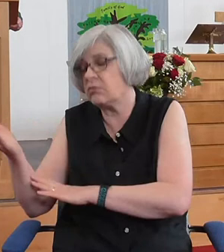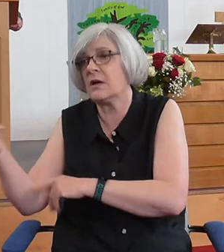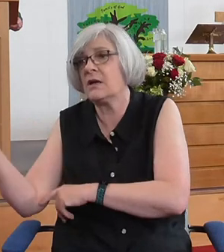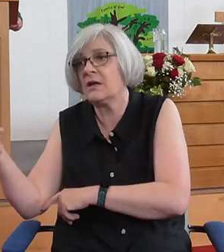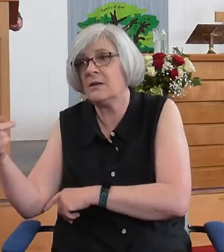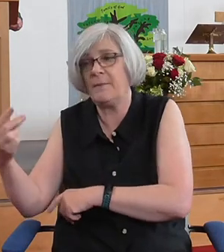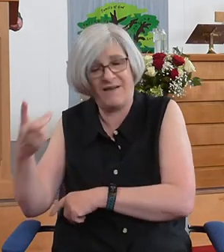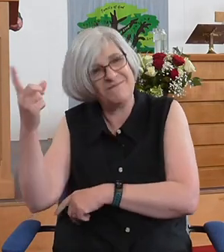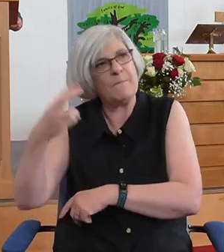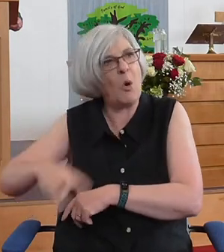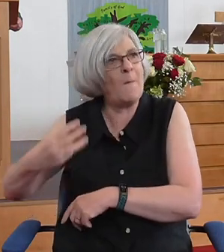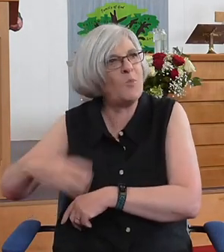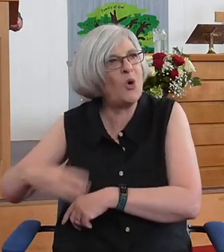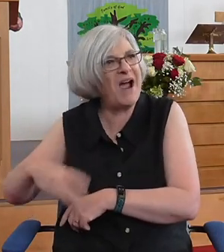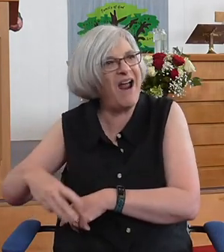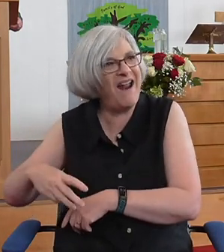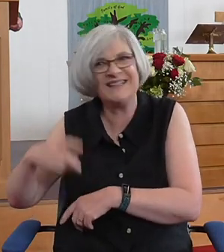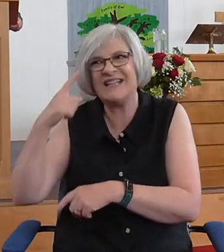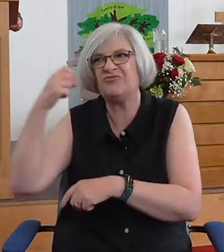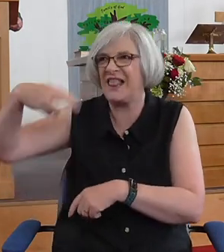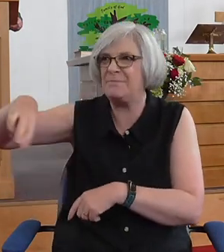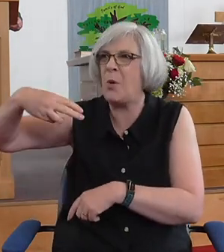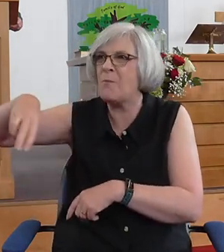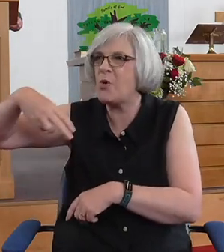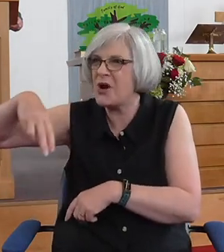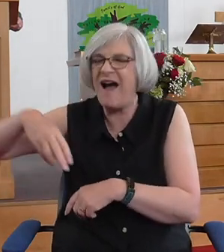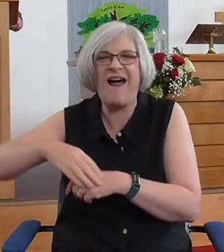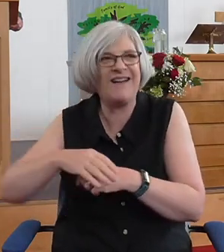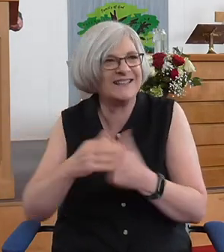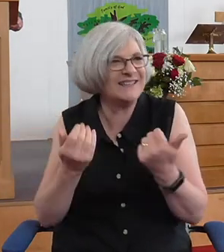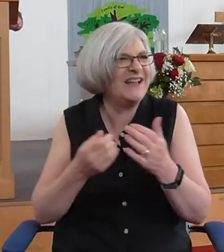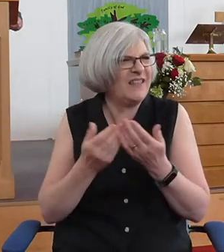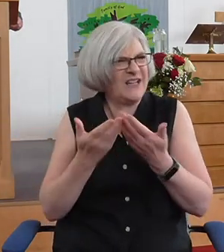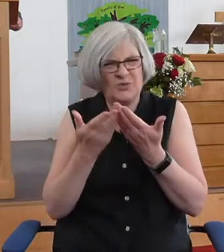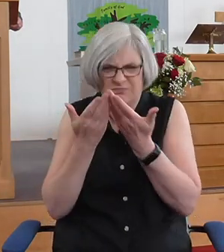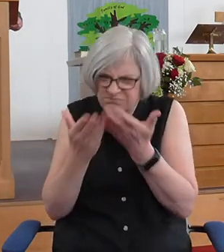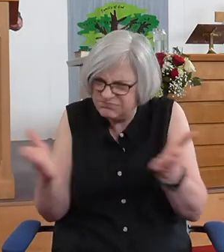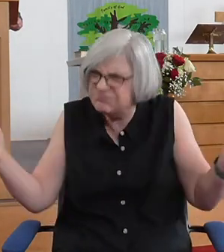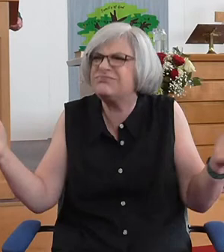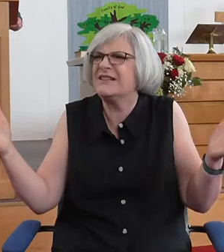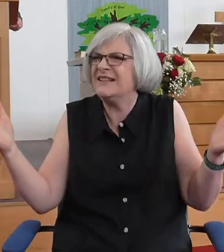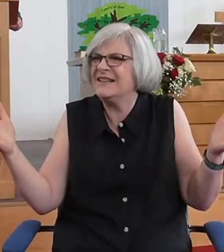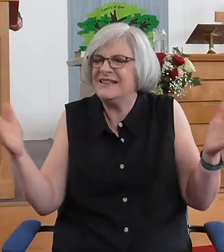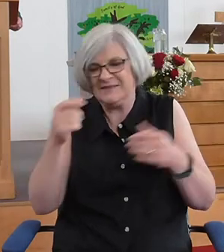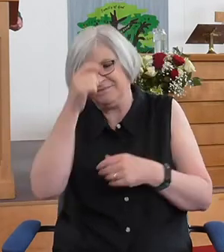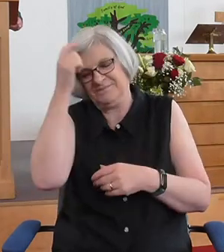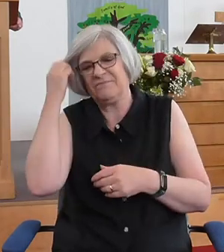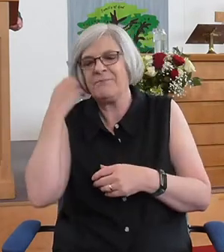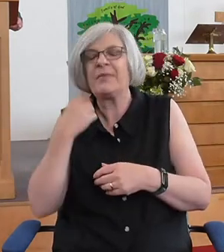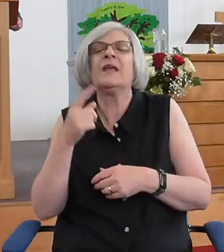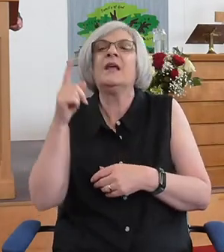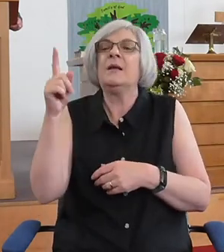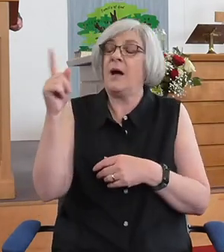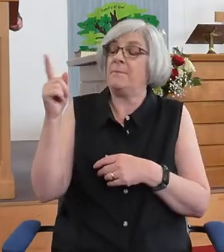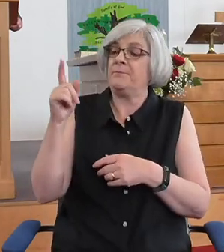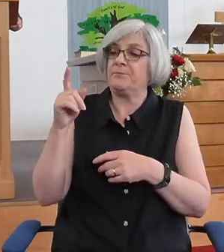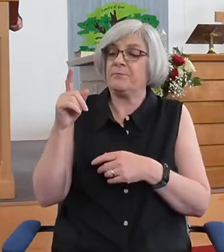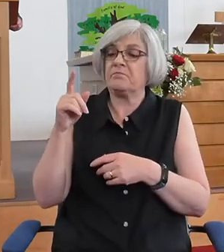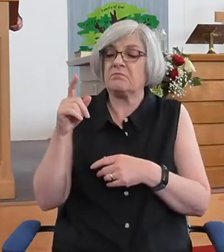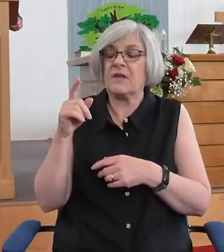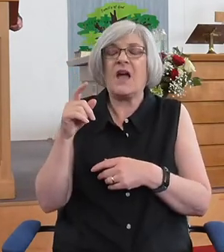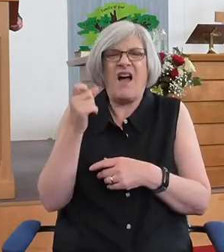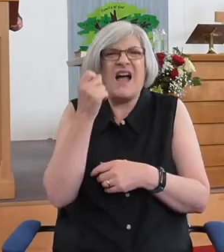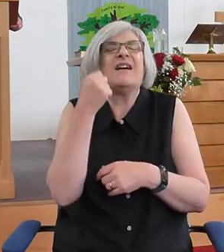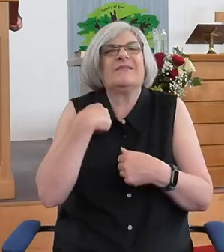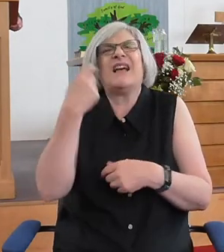got it. They've obviously diversified from purely pawnbroking. But at the pawnbrokers, as I